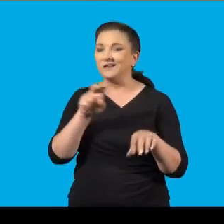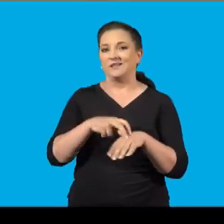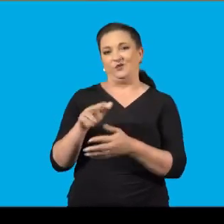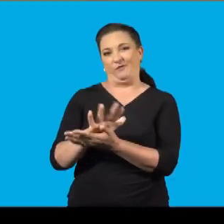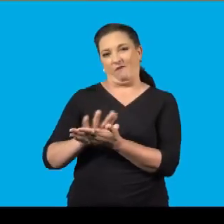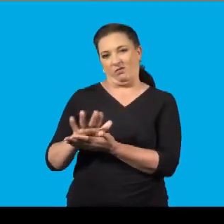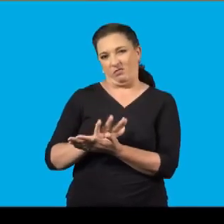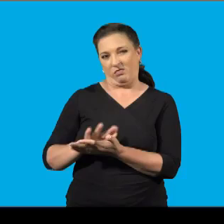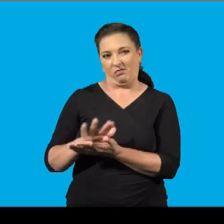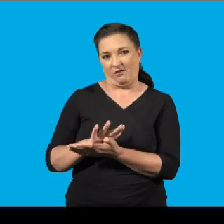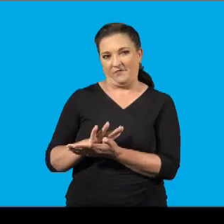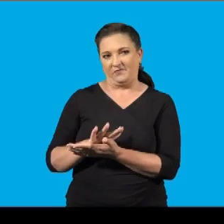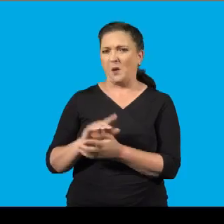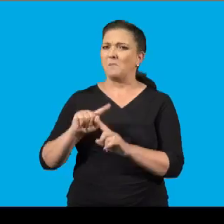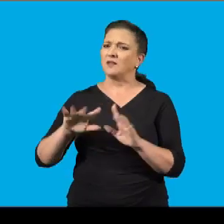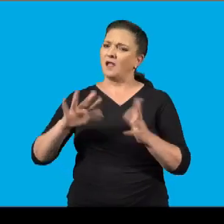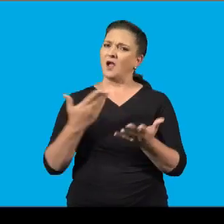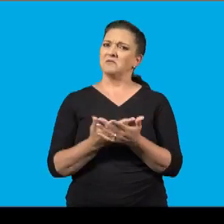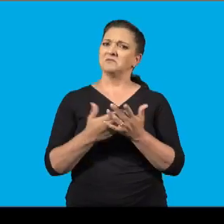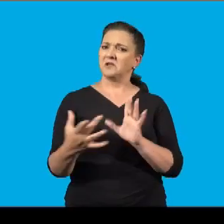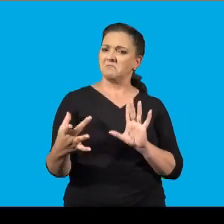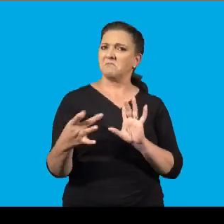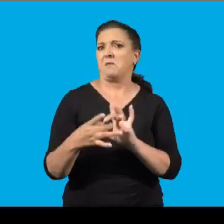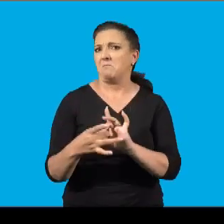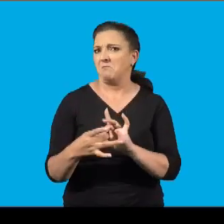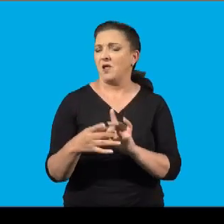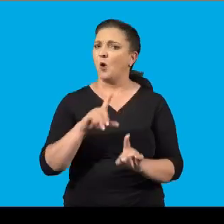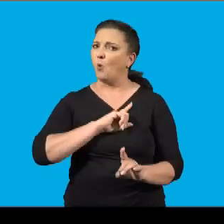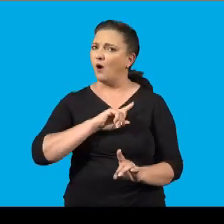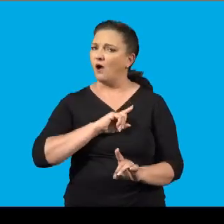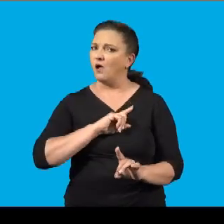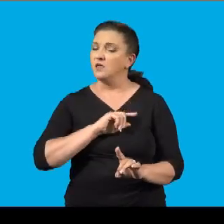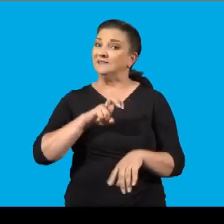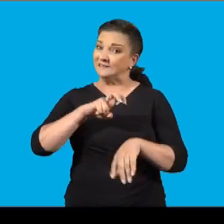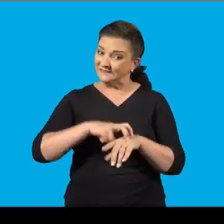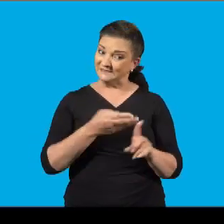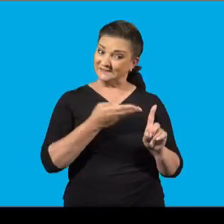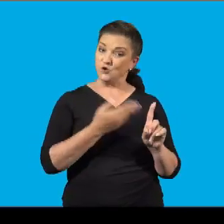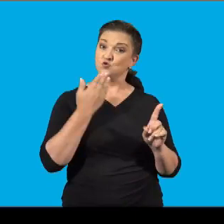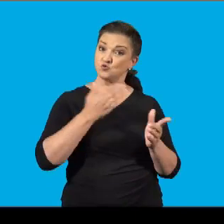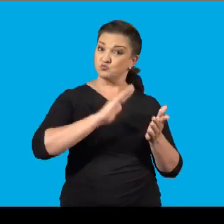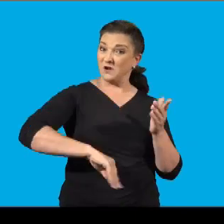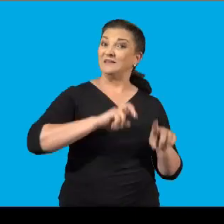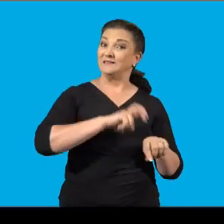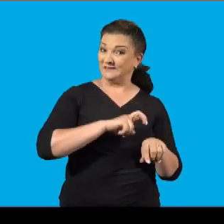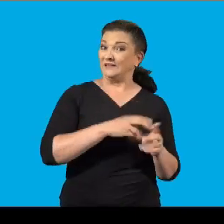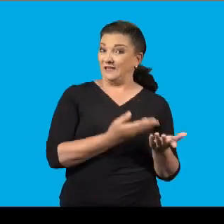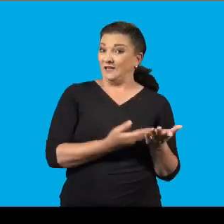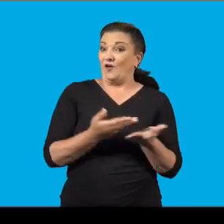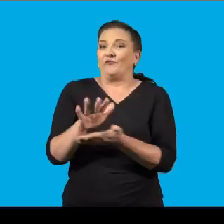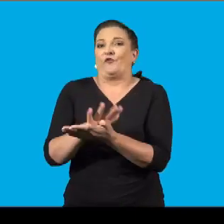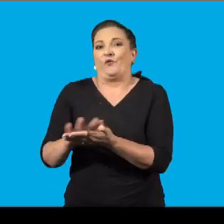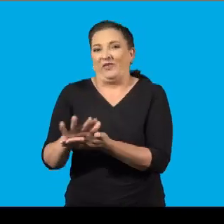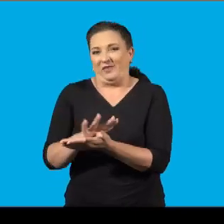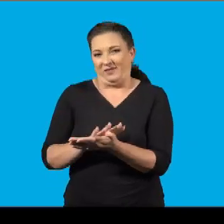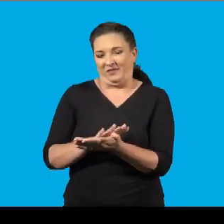very important because how else do you reconcile if you have not forgiven the perpetrator? Okay, so they would have